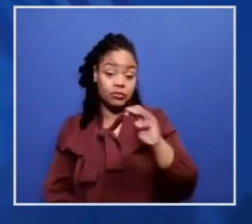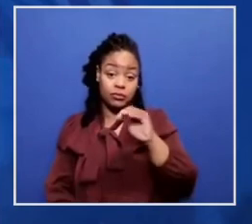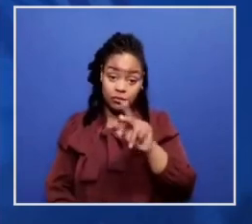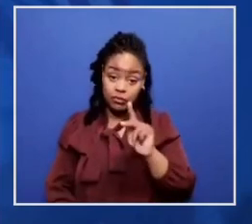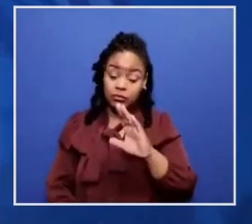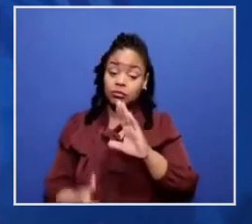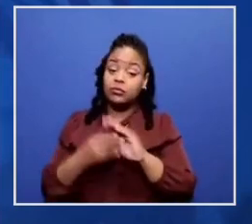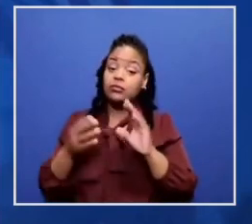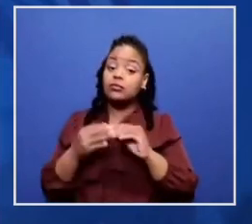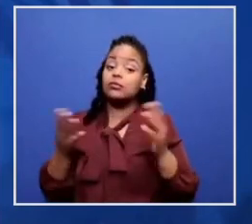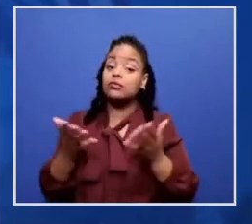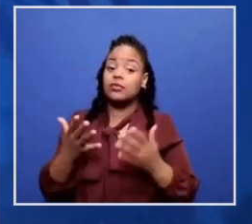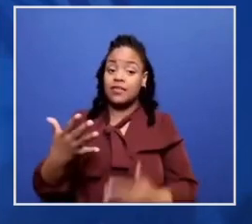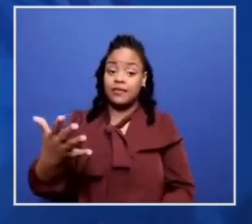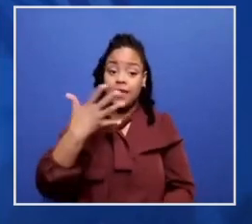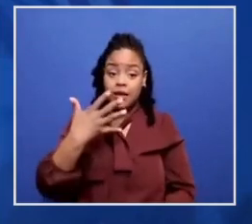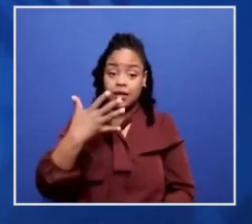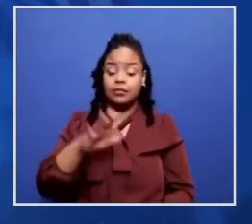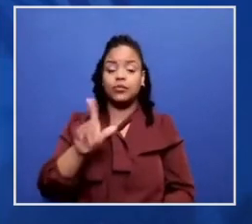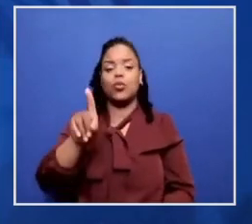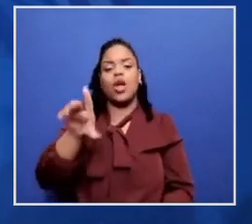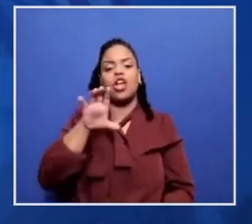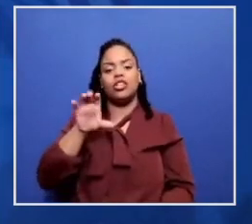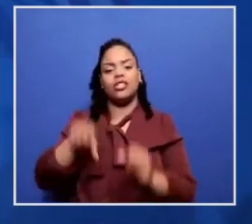50 years ago, a great